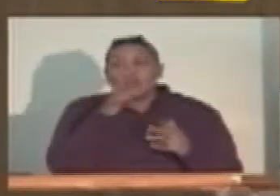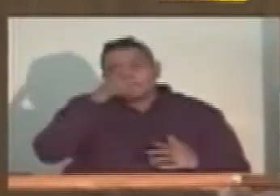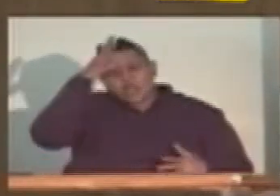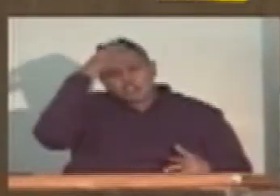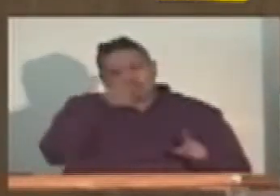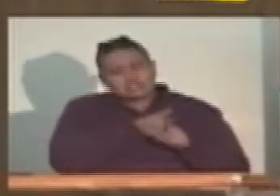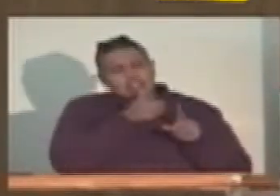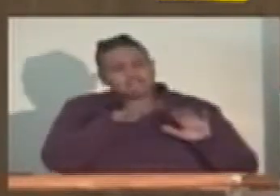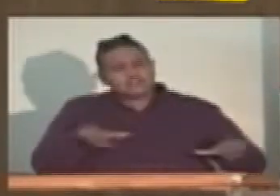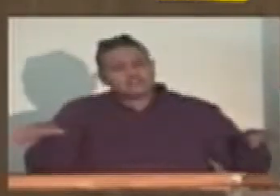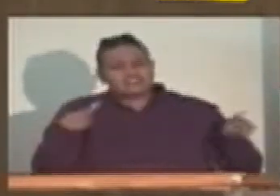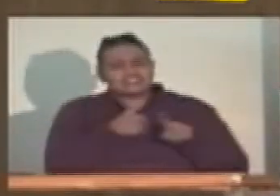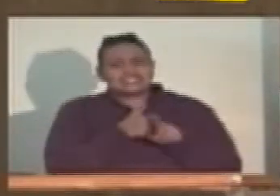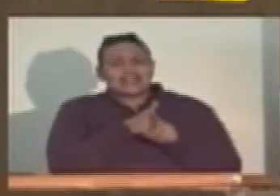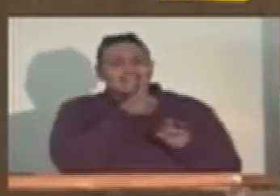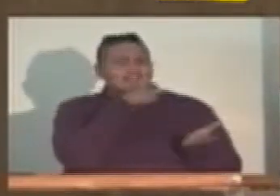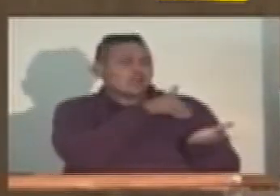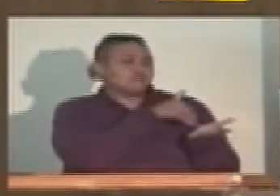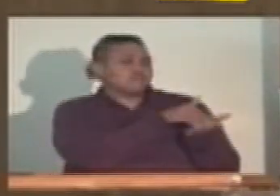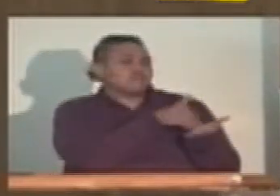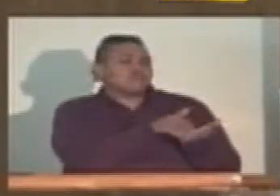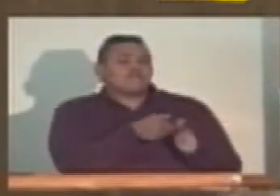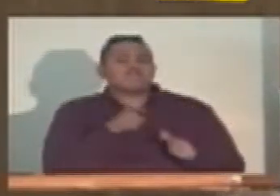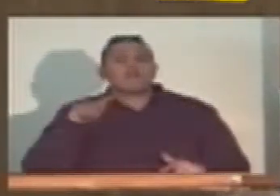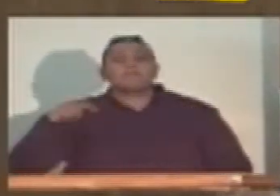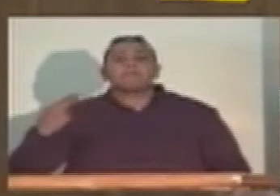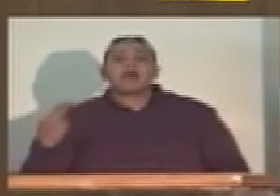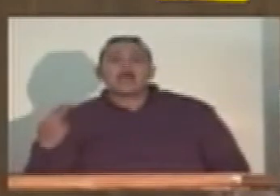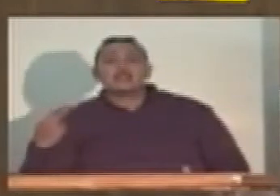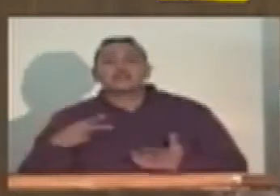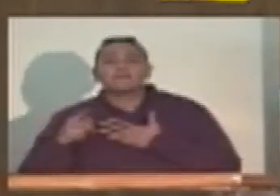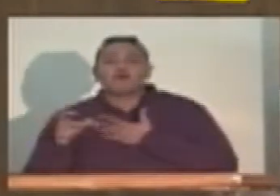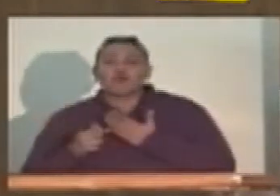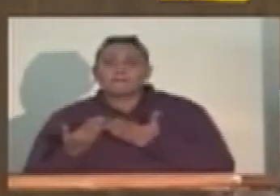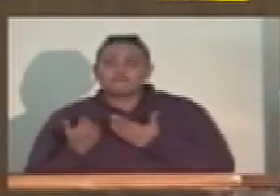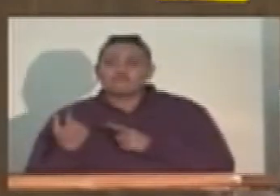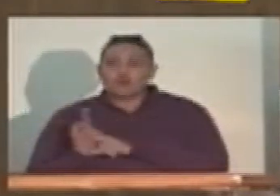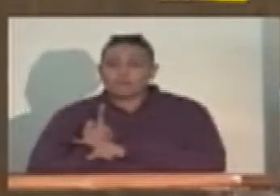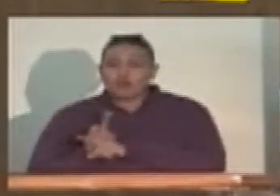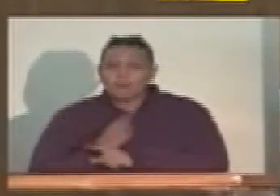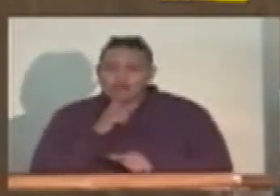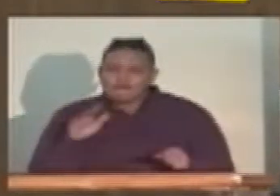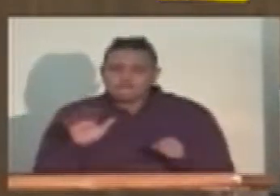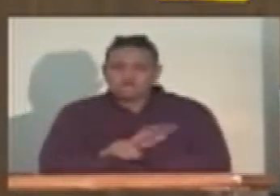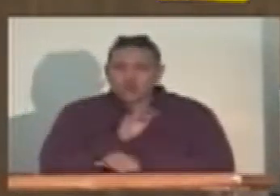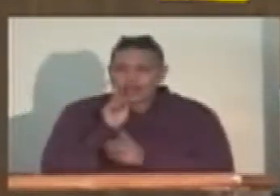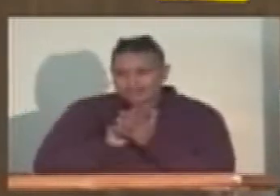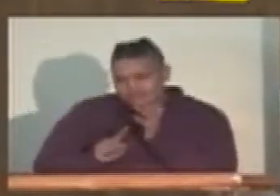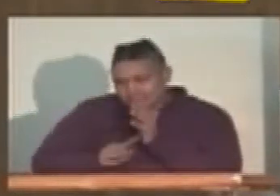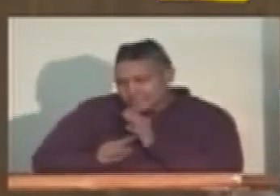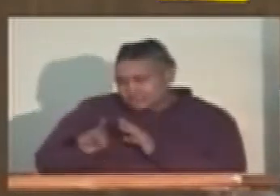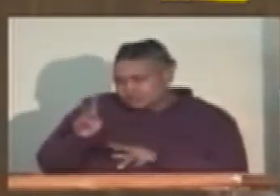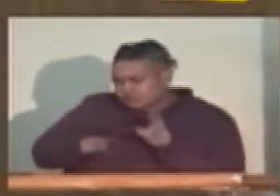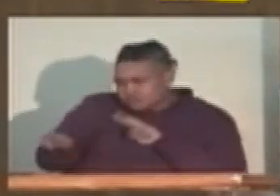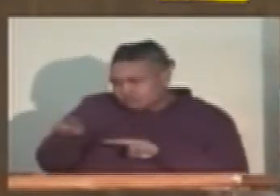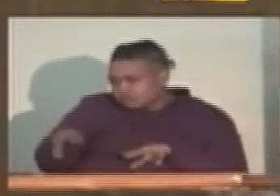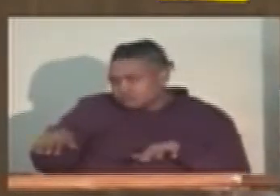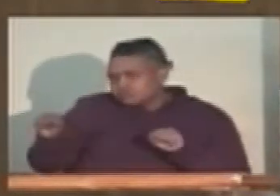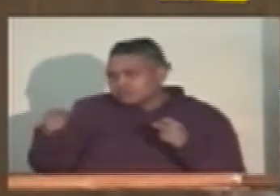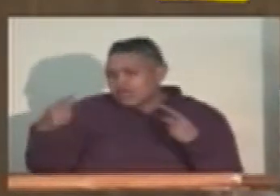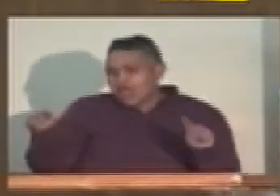parents and children are not removed from the PATH program before proper and full investigations are carried